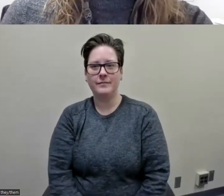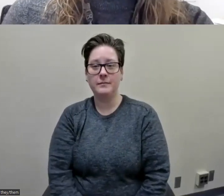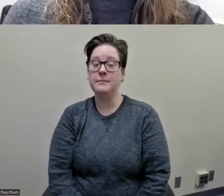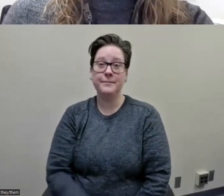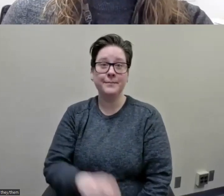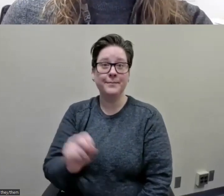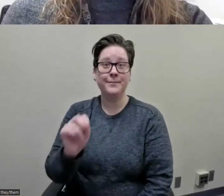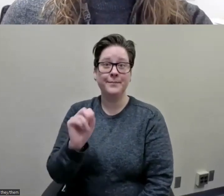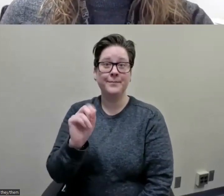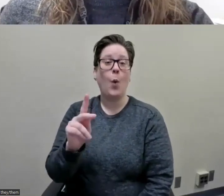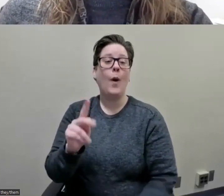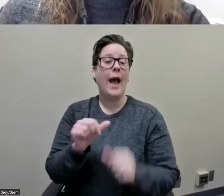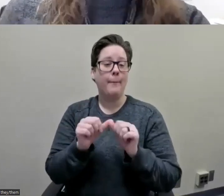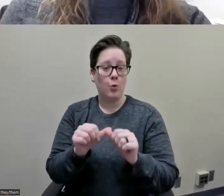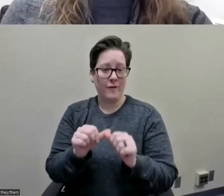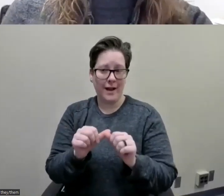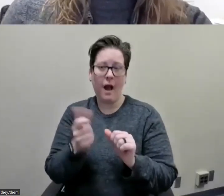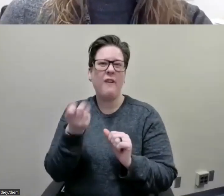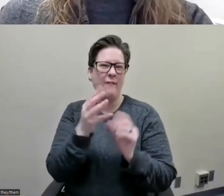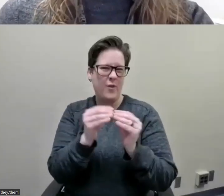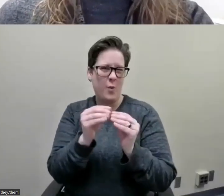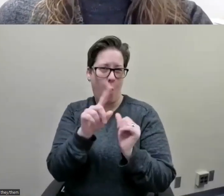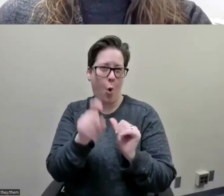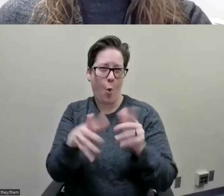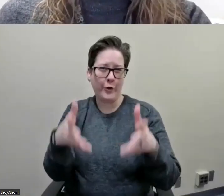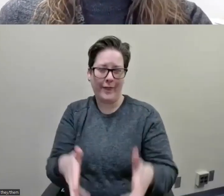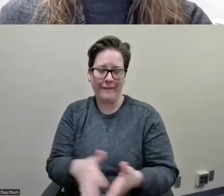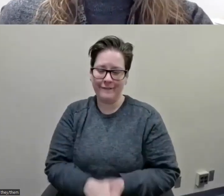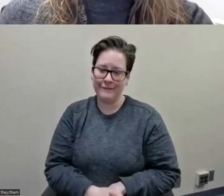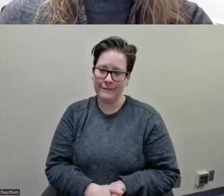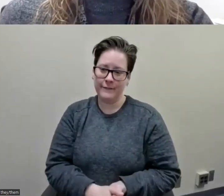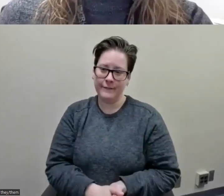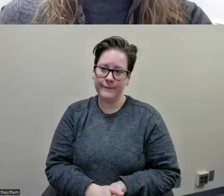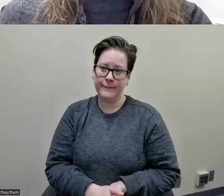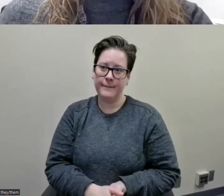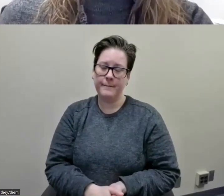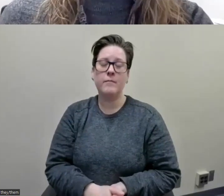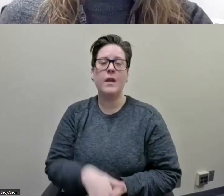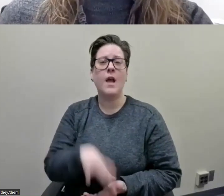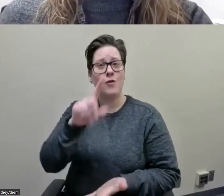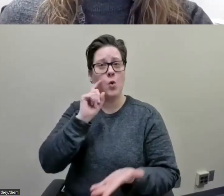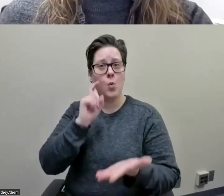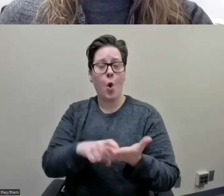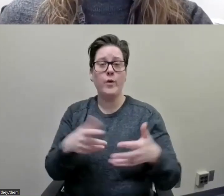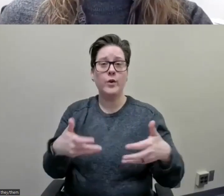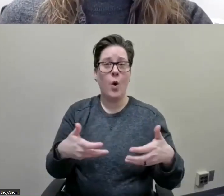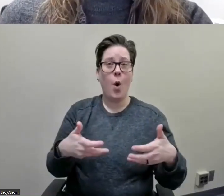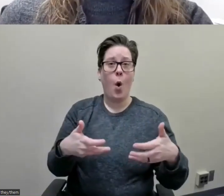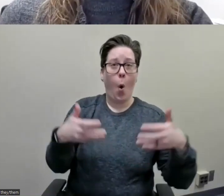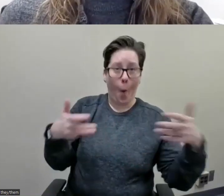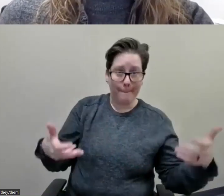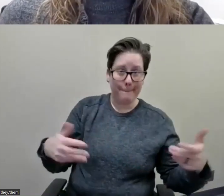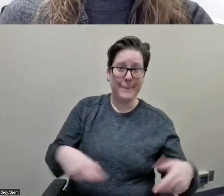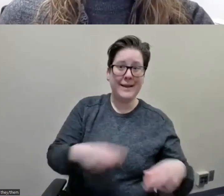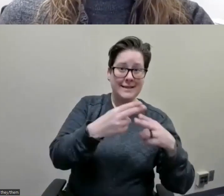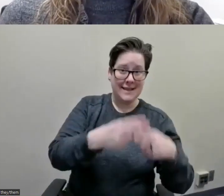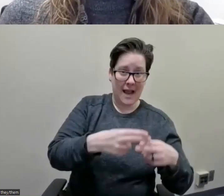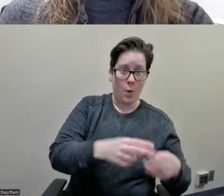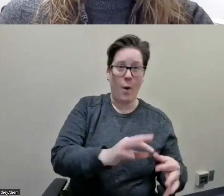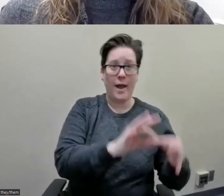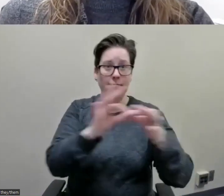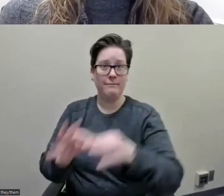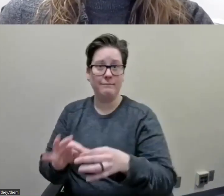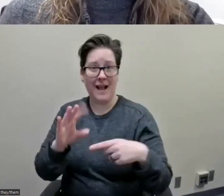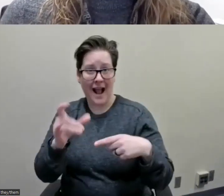Okay, moving on. So we have a couple more. Is there a correlation of obesity and weight with cancer due